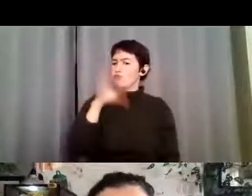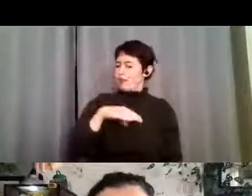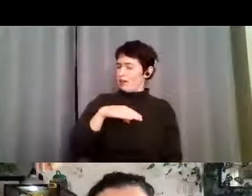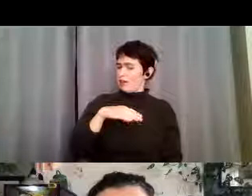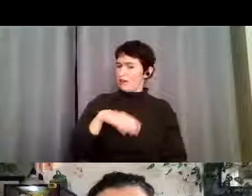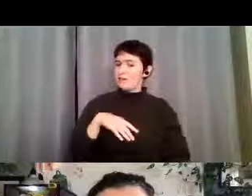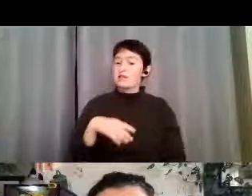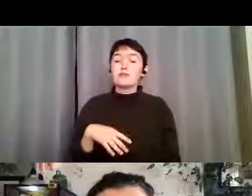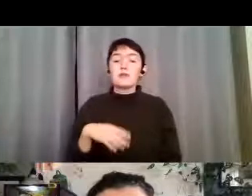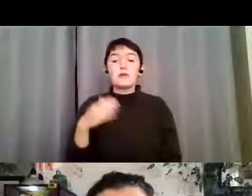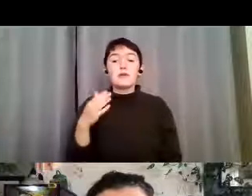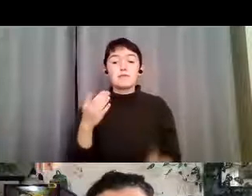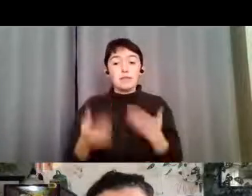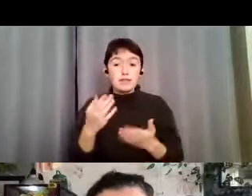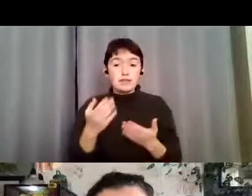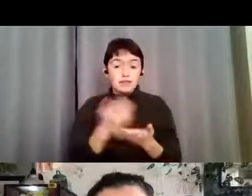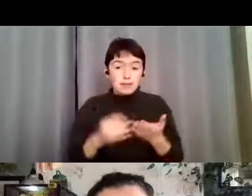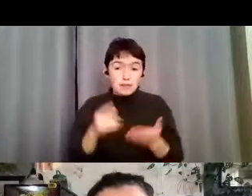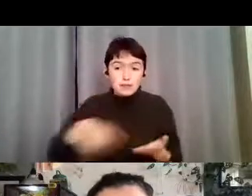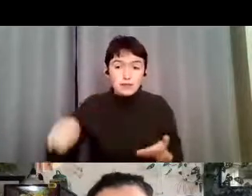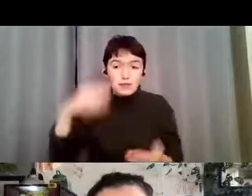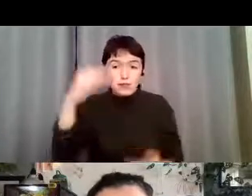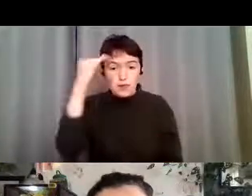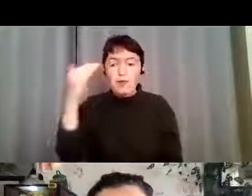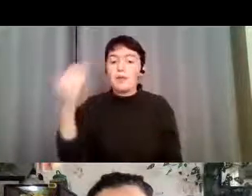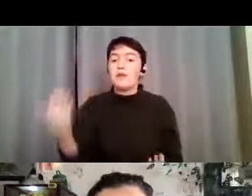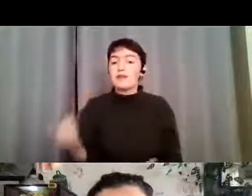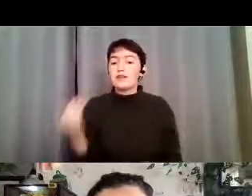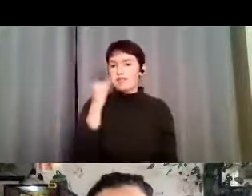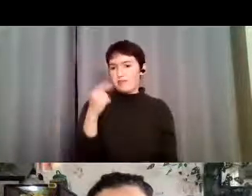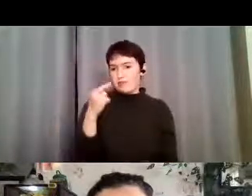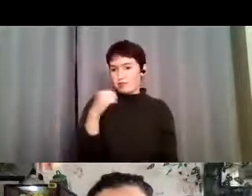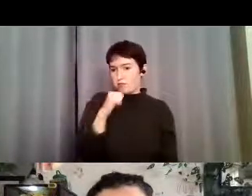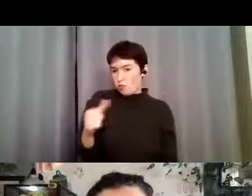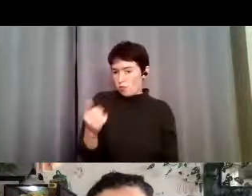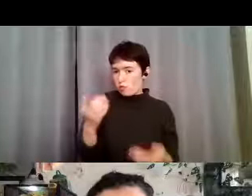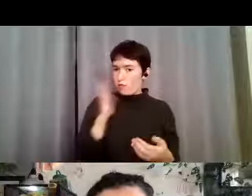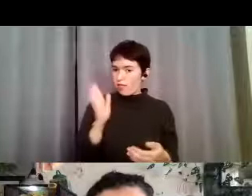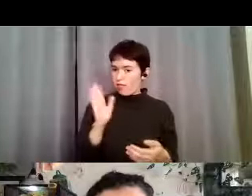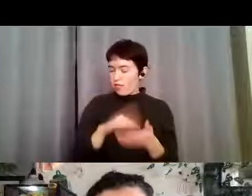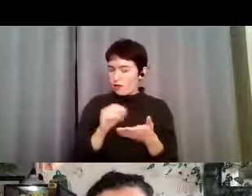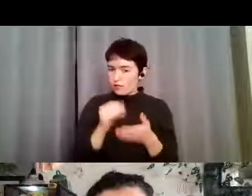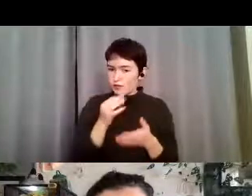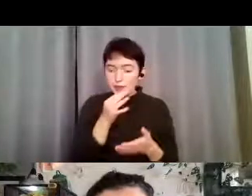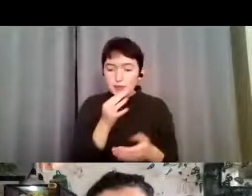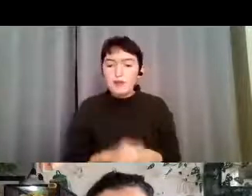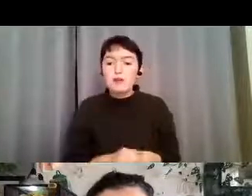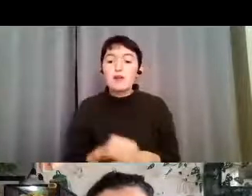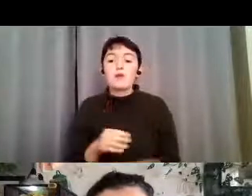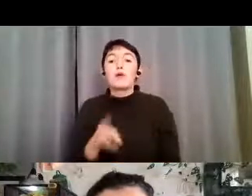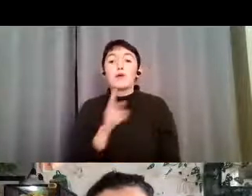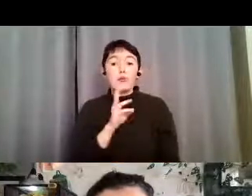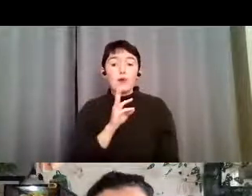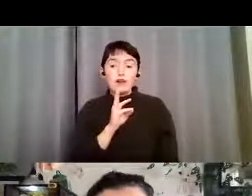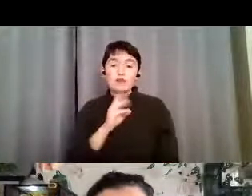might know, and if you don't know, you'll learn this pretty soon, but water is made up of two parts hydrogen